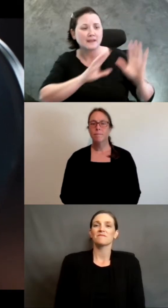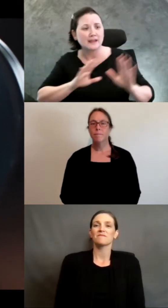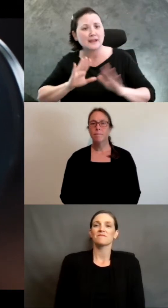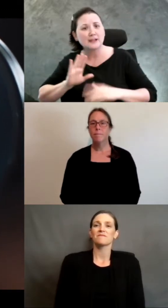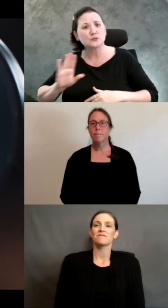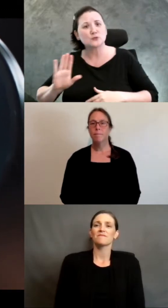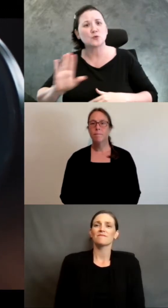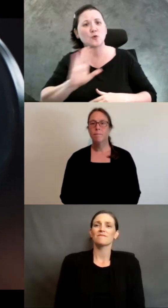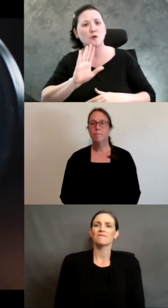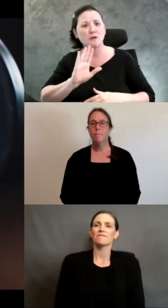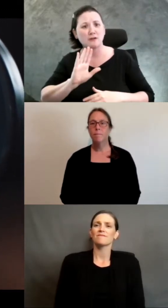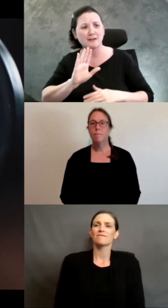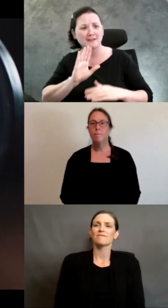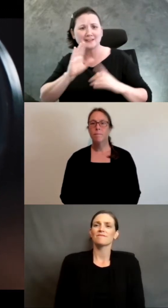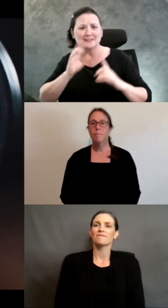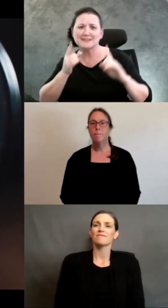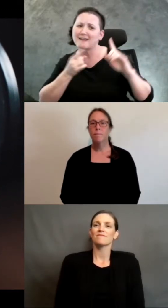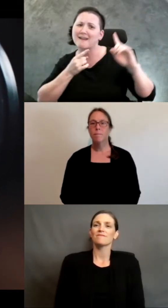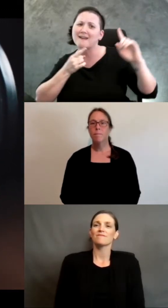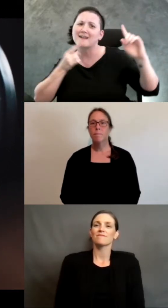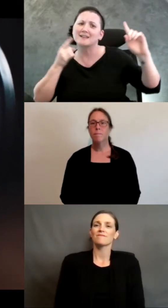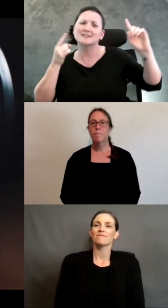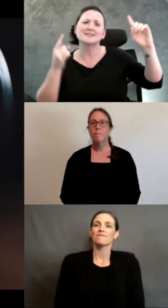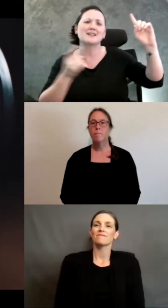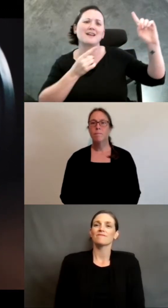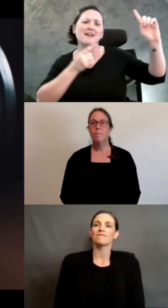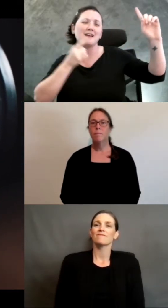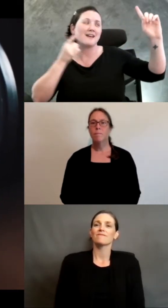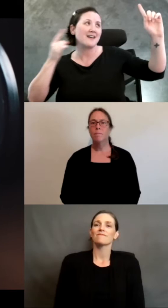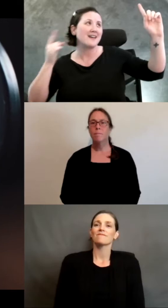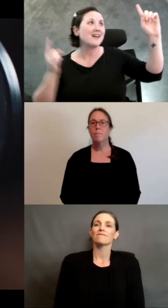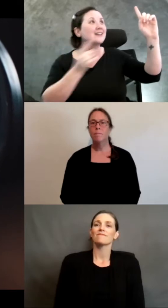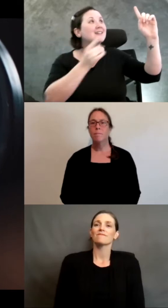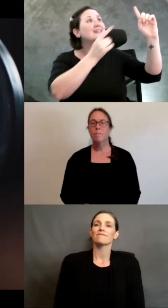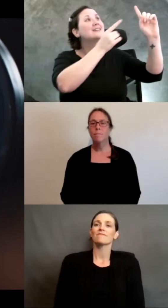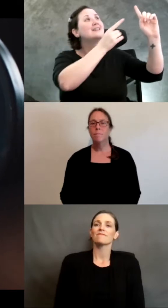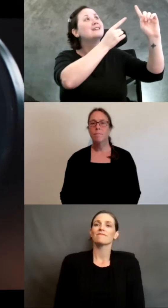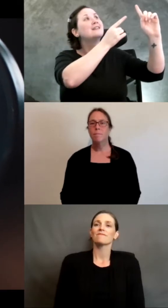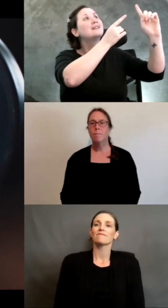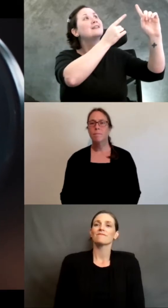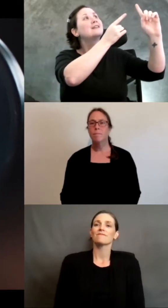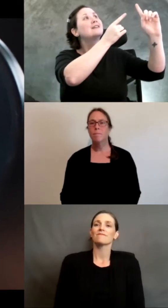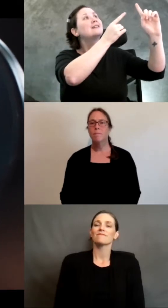It's your destiny.